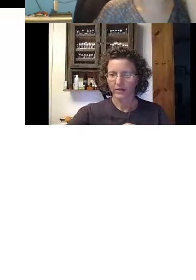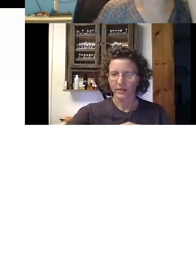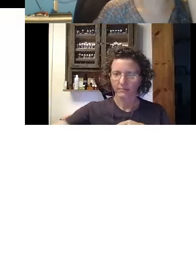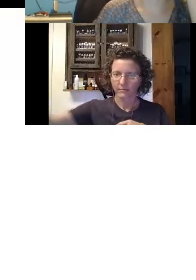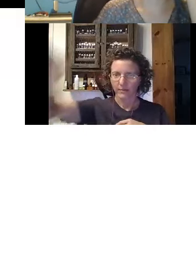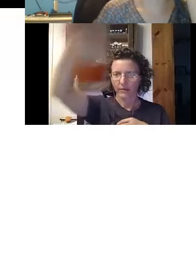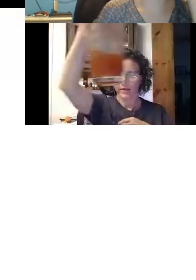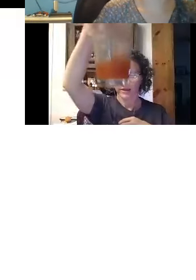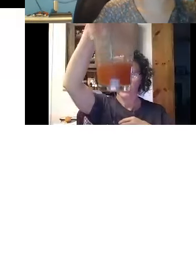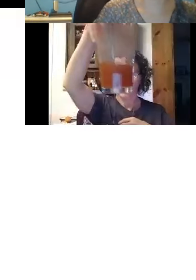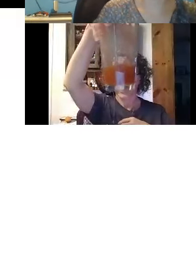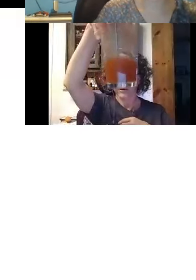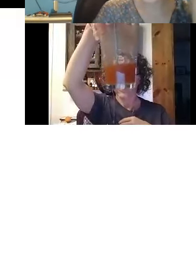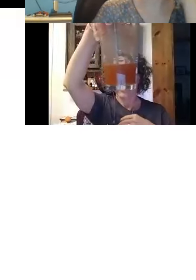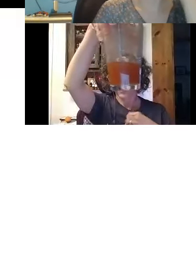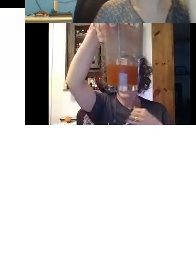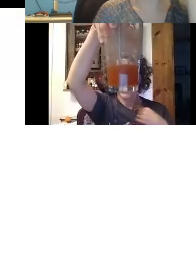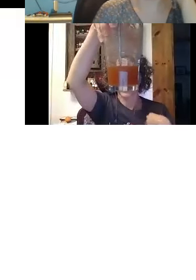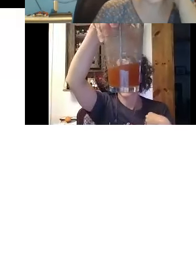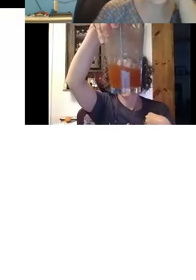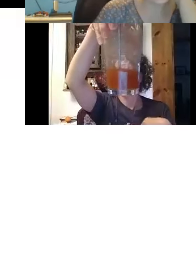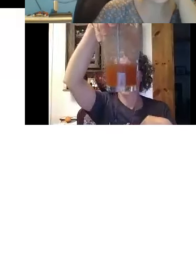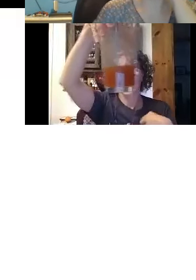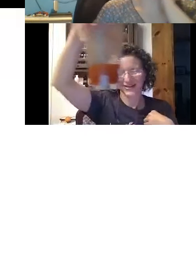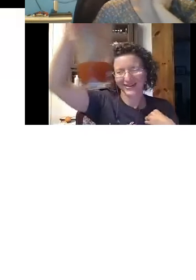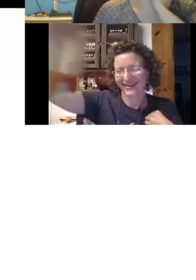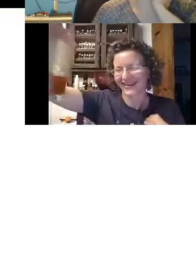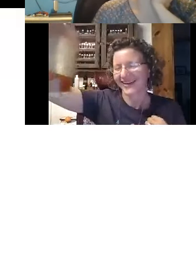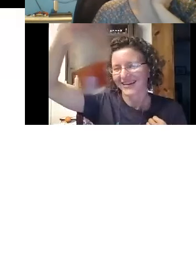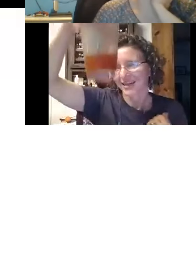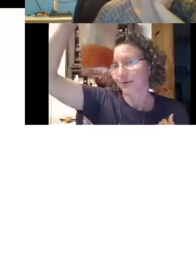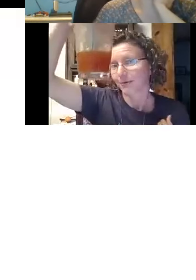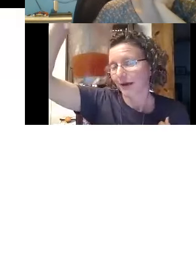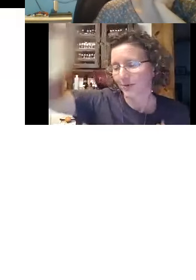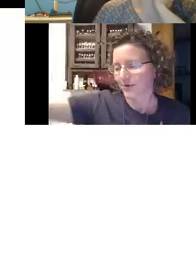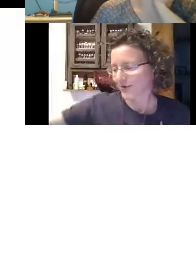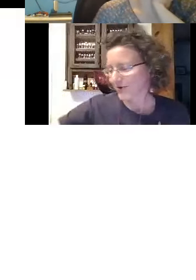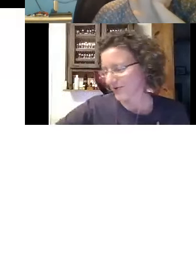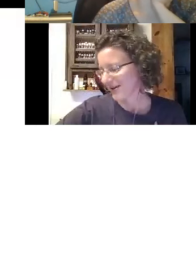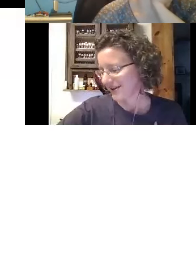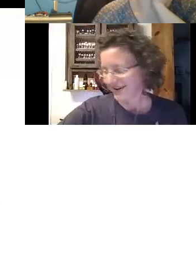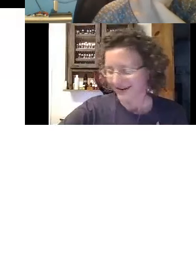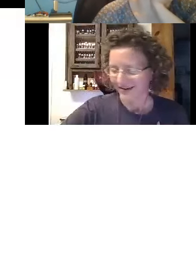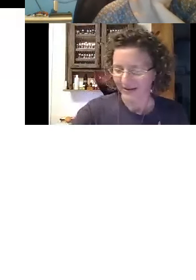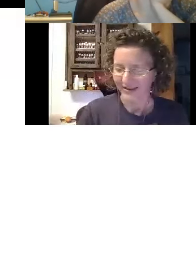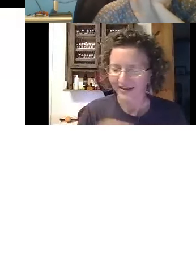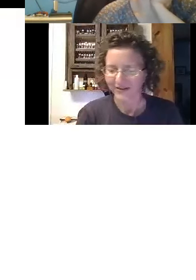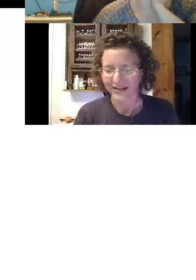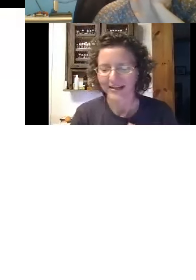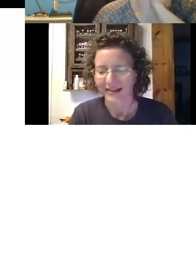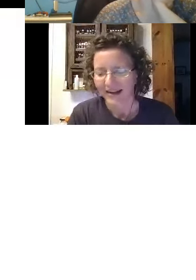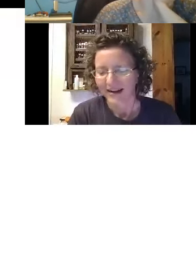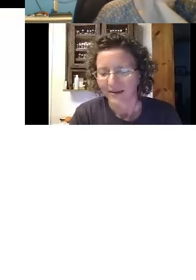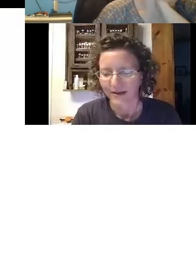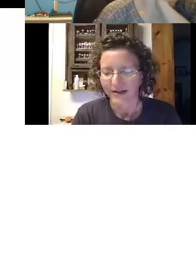I've got some in my glass right now with a little coconut water. It's helping me power through at the end of the